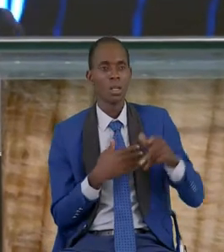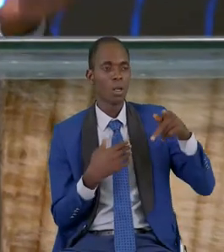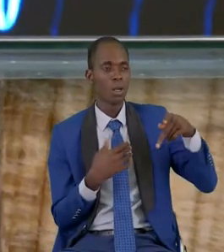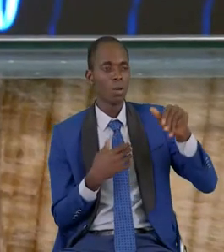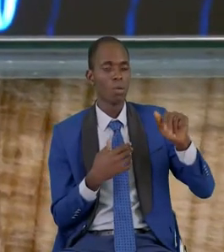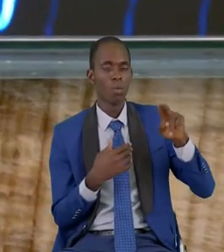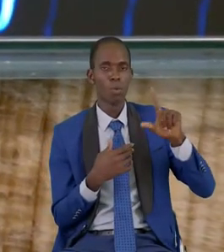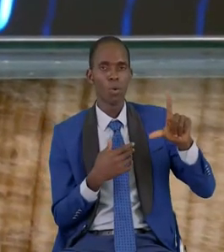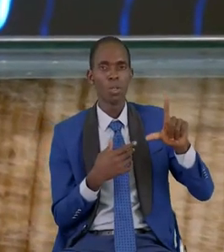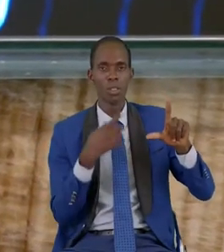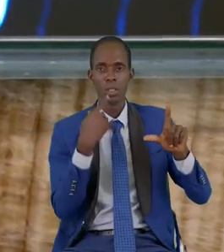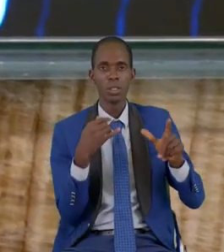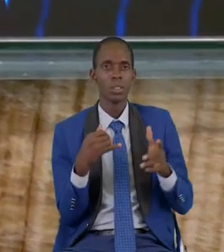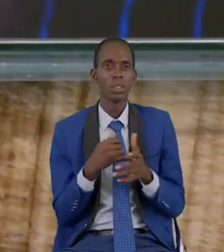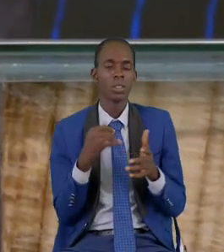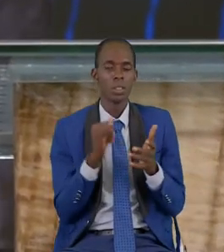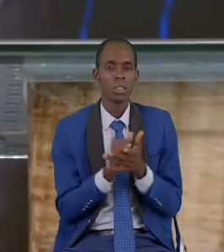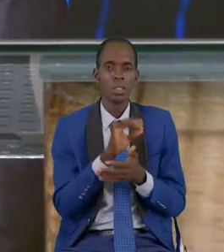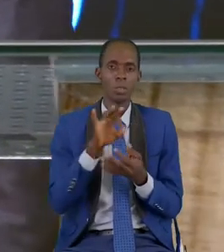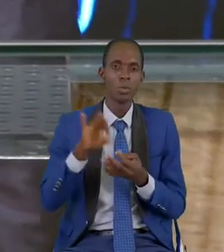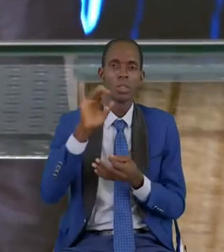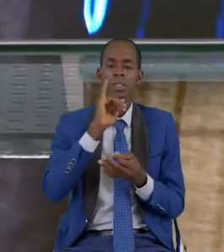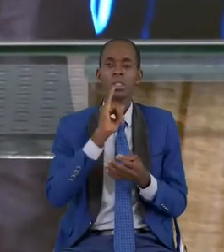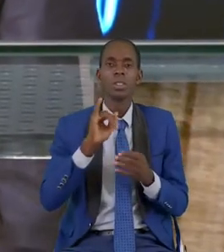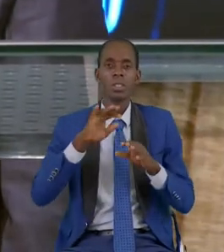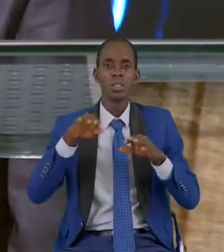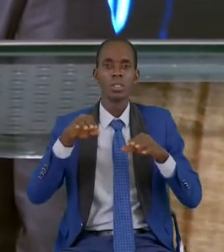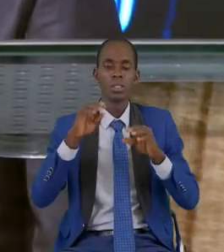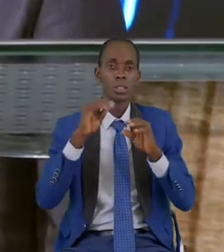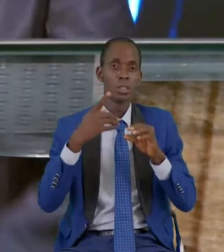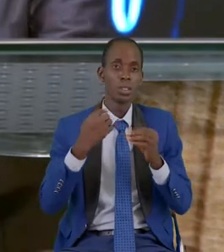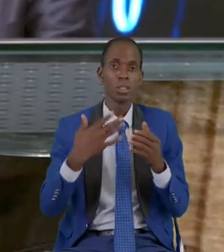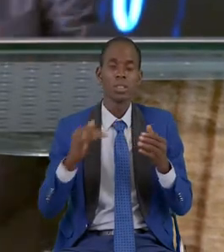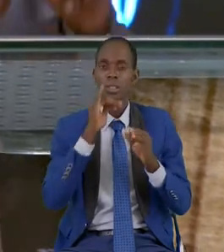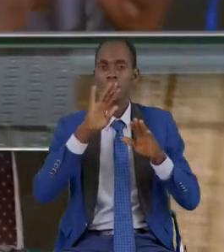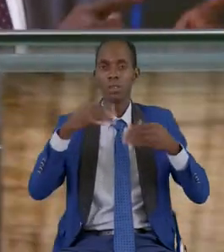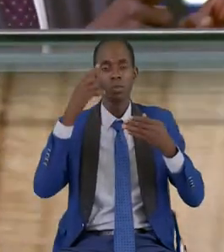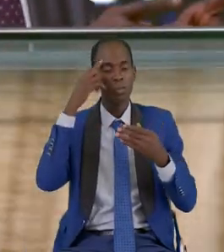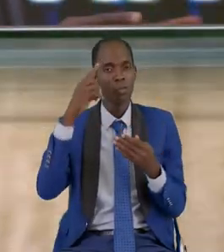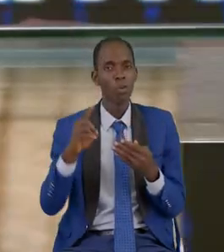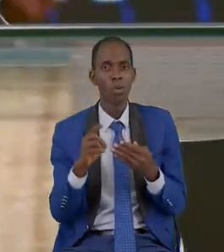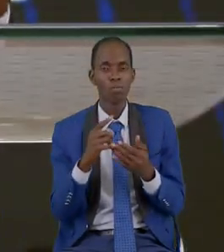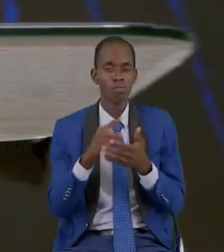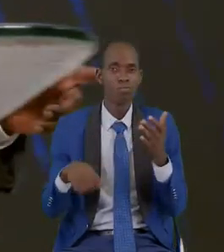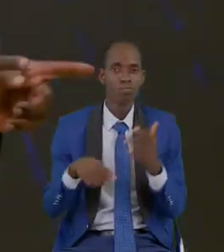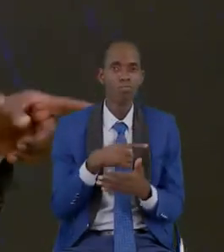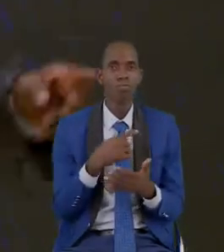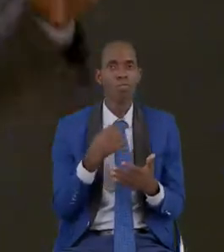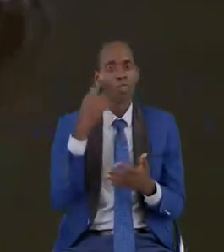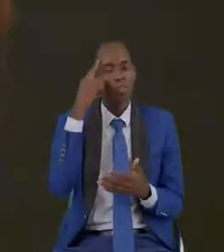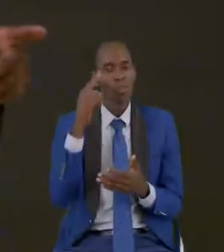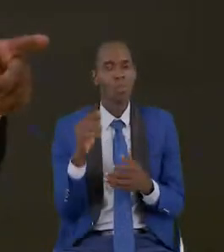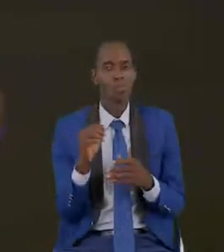by inspiration, and it is good for doctrine, and it is profitable before